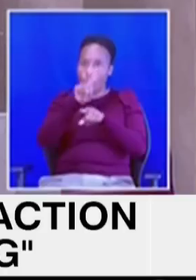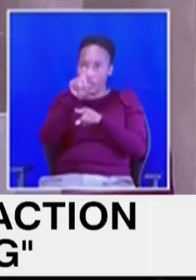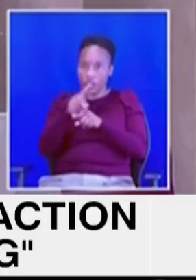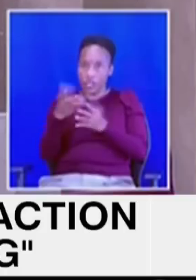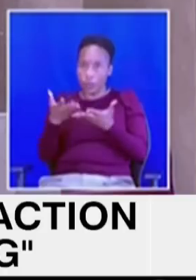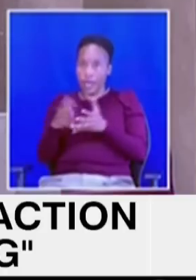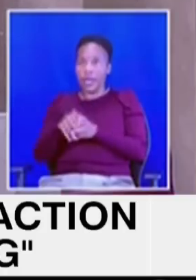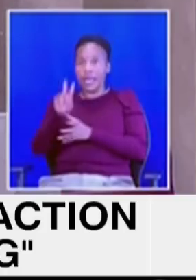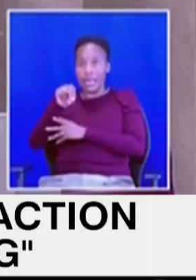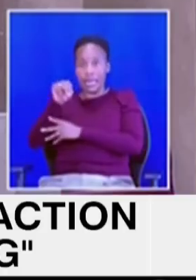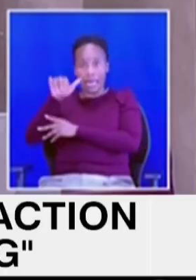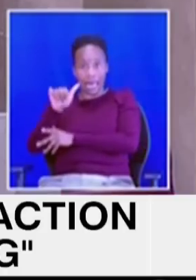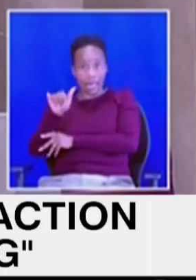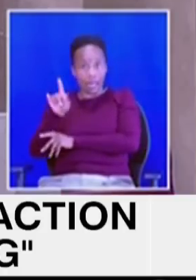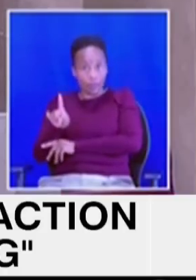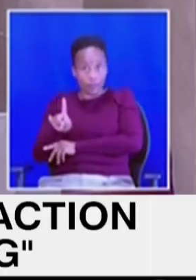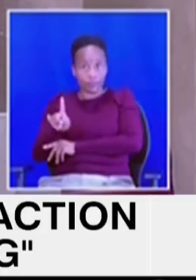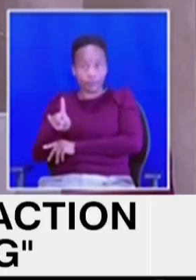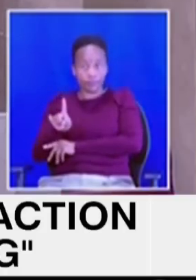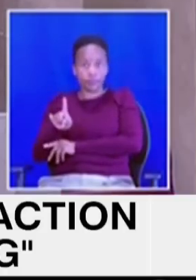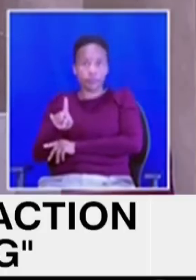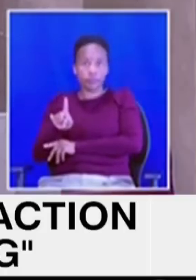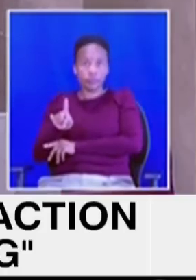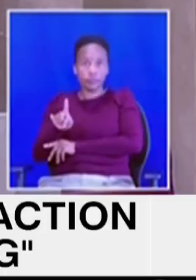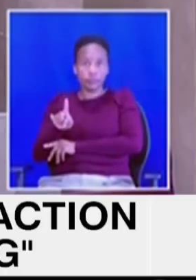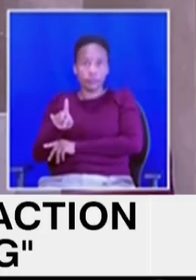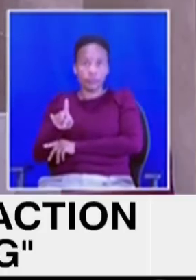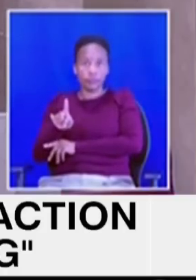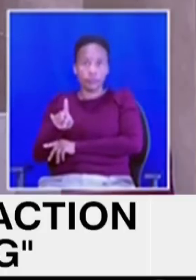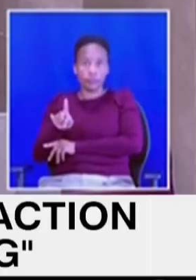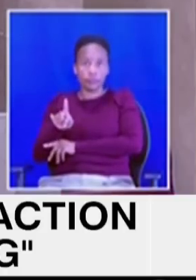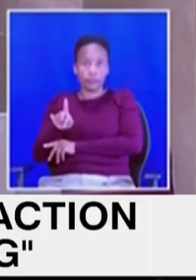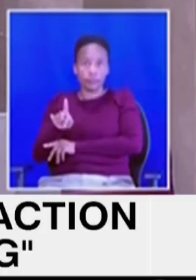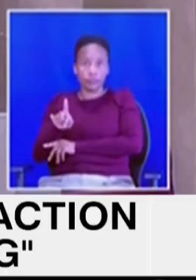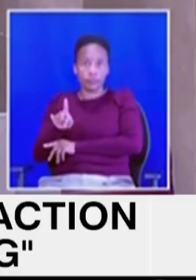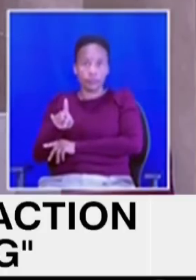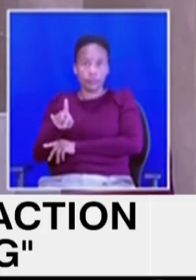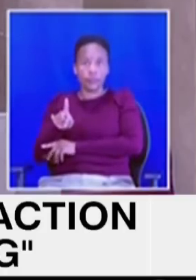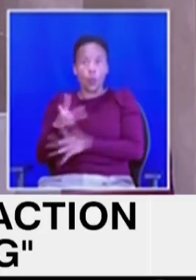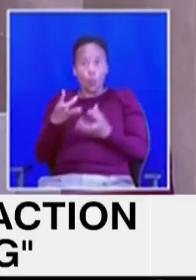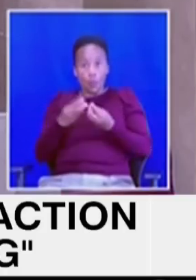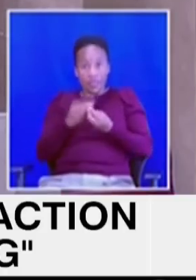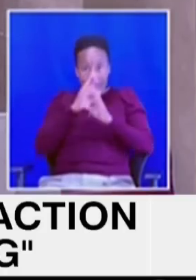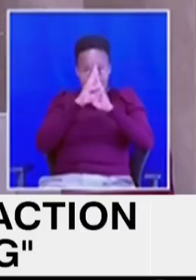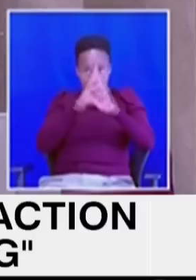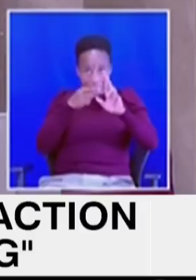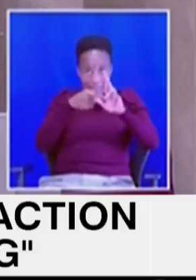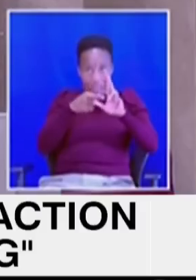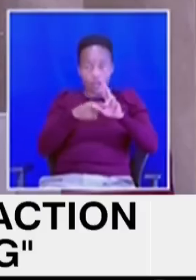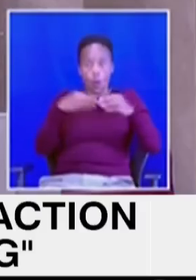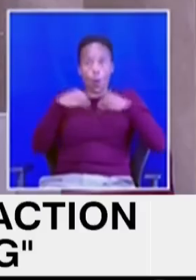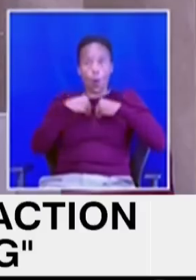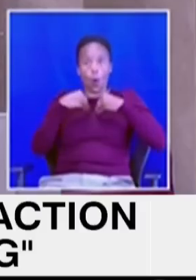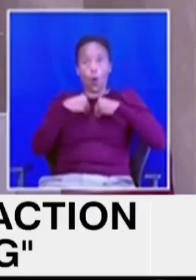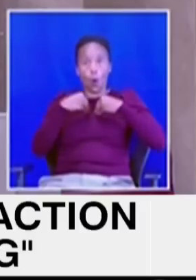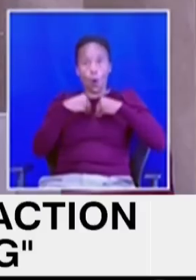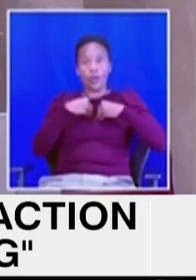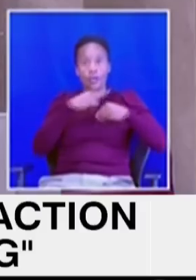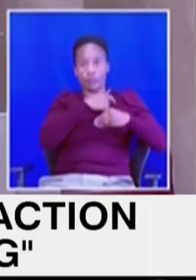Assembly that with respect to our own president, we know that he has subjected